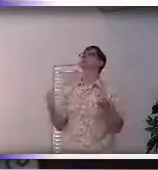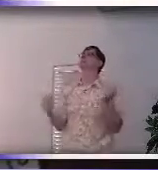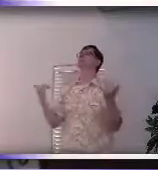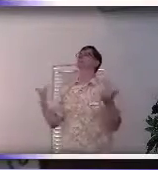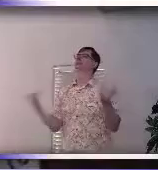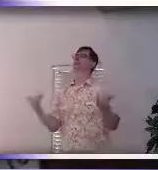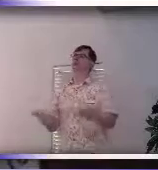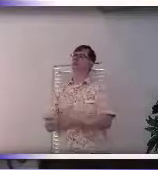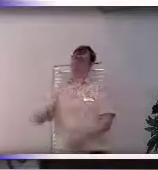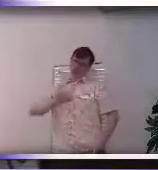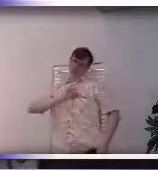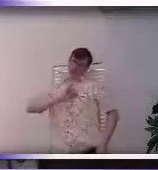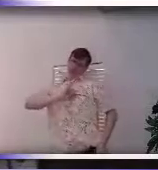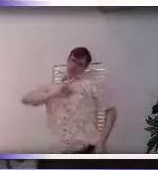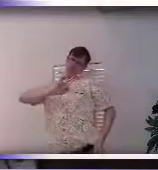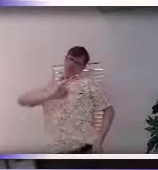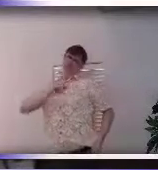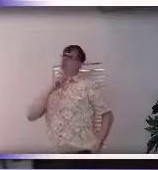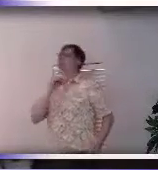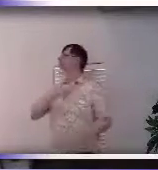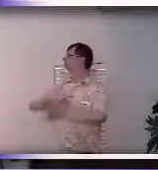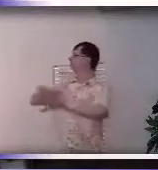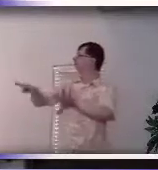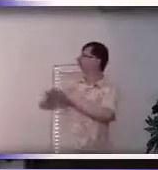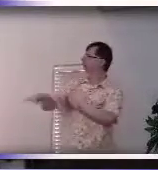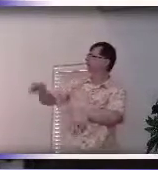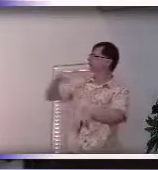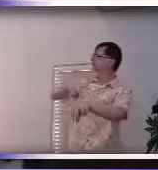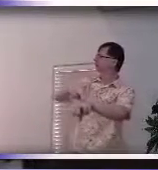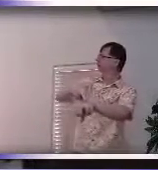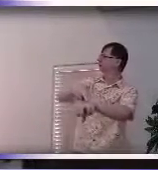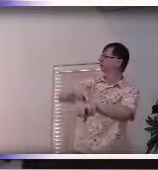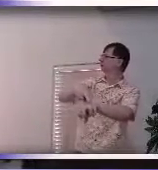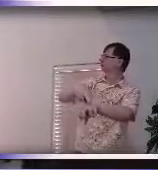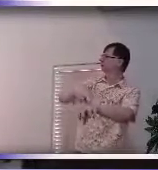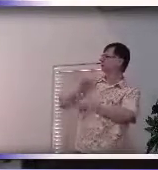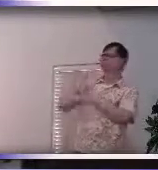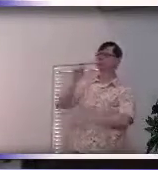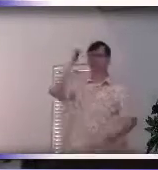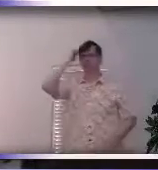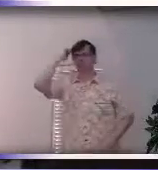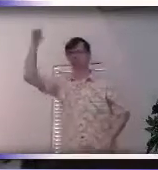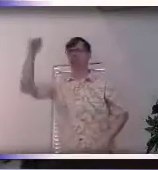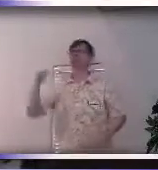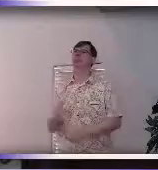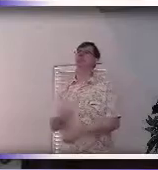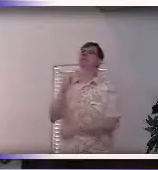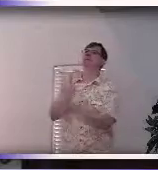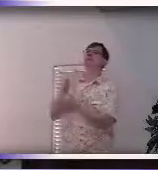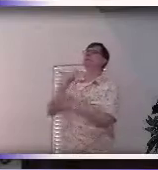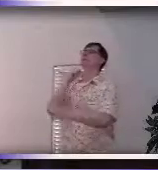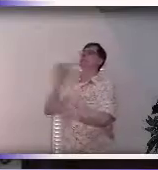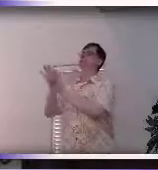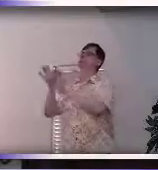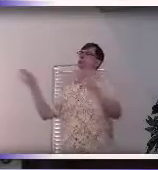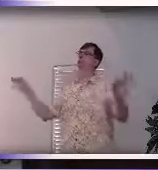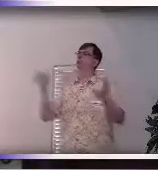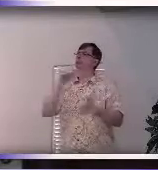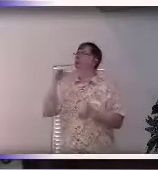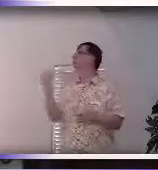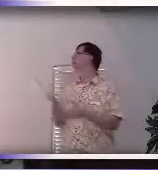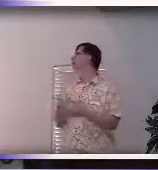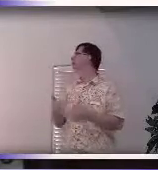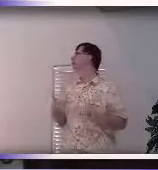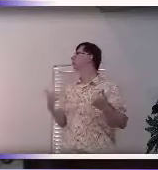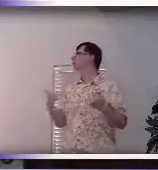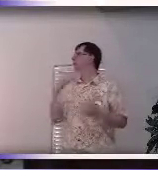is commitment. Now, my brain works a little differently than some people's, and so I went, yeah, but who